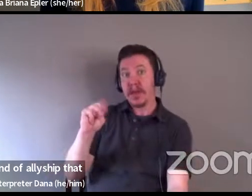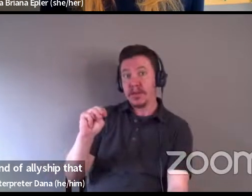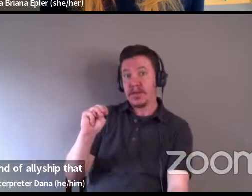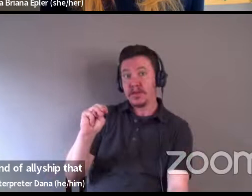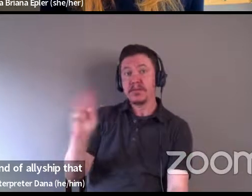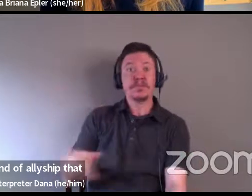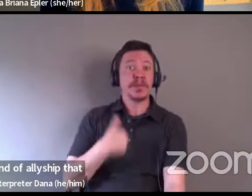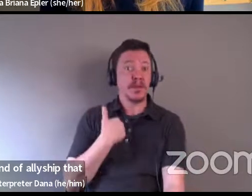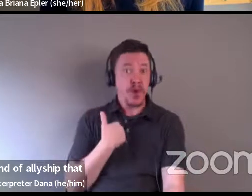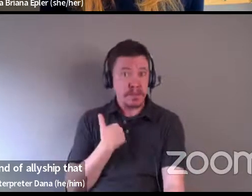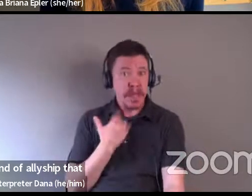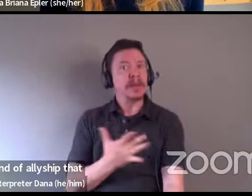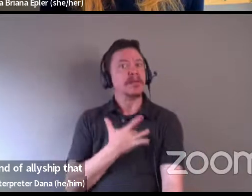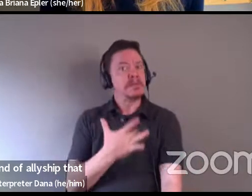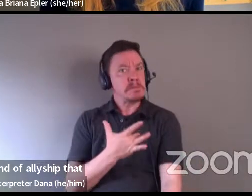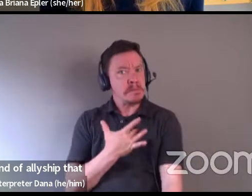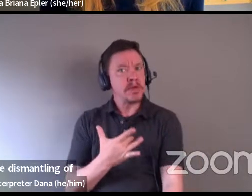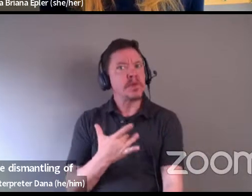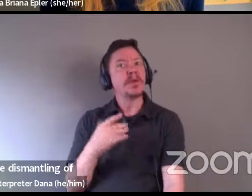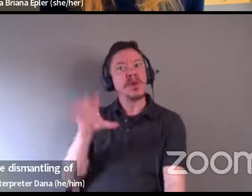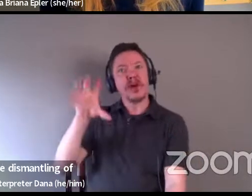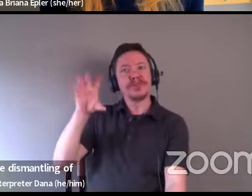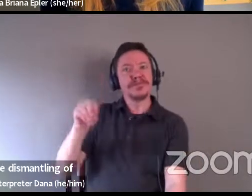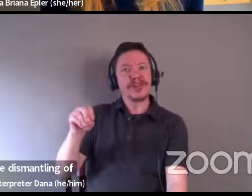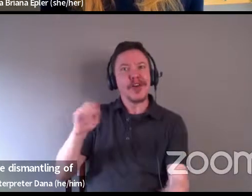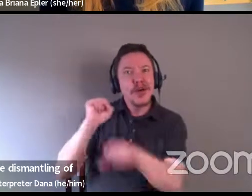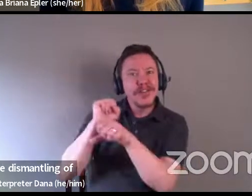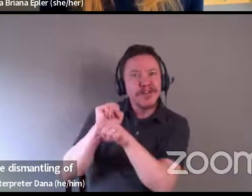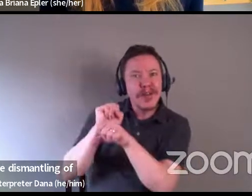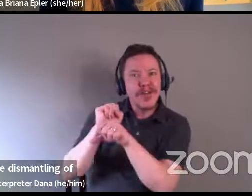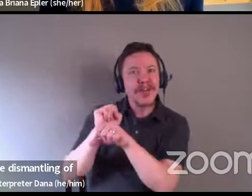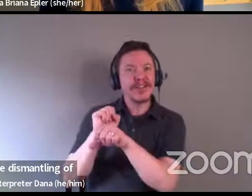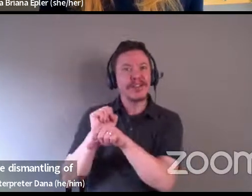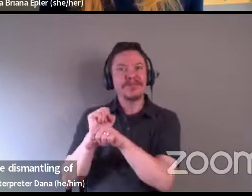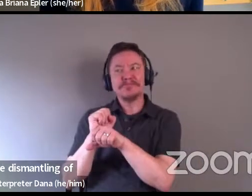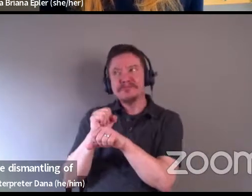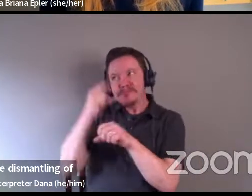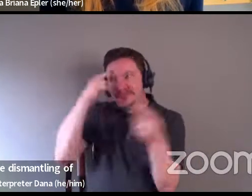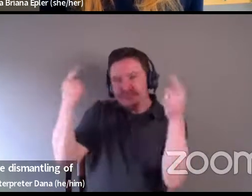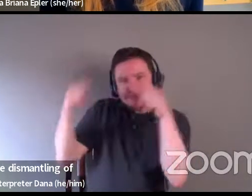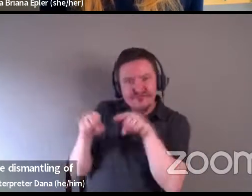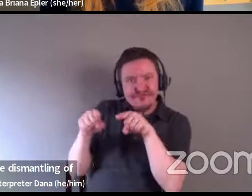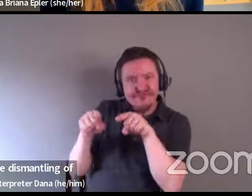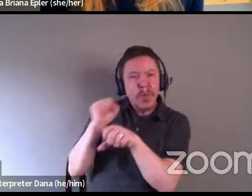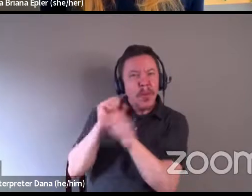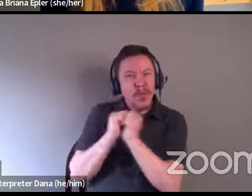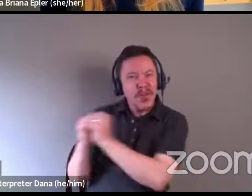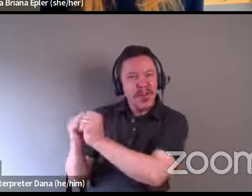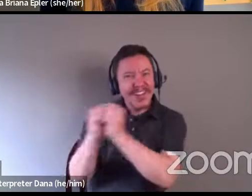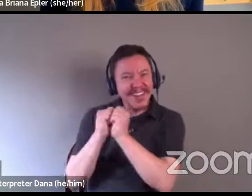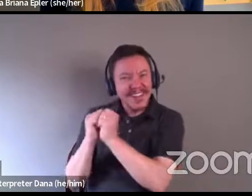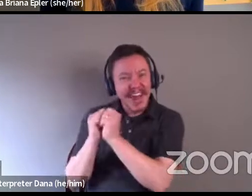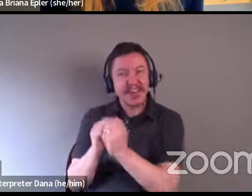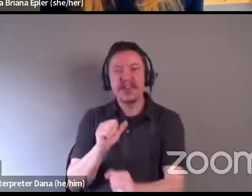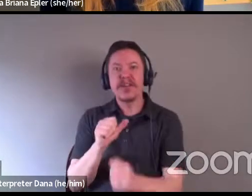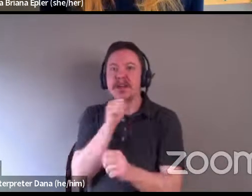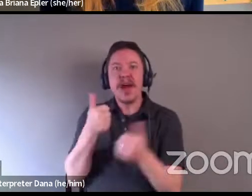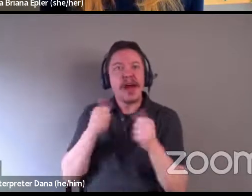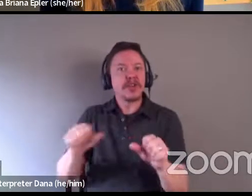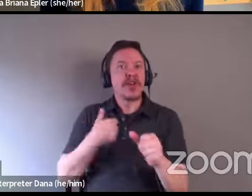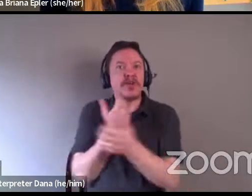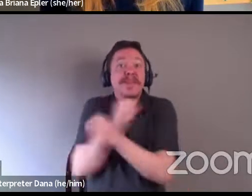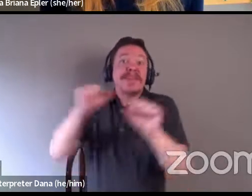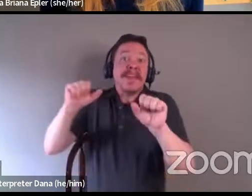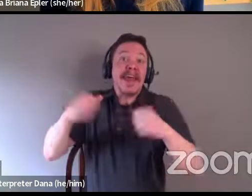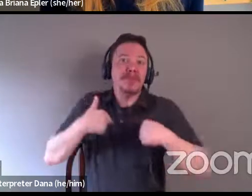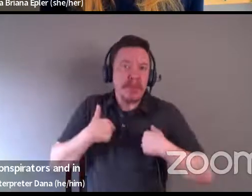that feels like we are co-conspirators, that we're in this together, and that I'm not being saved, but that we